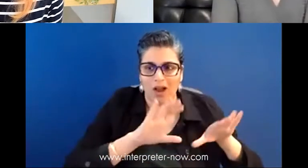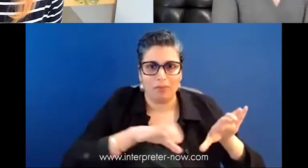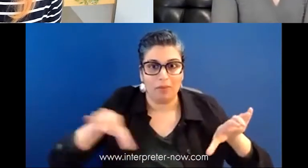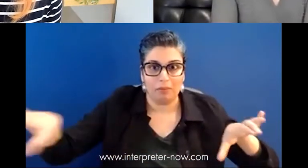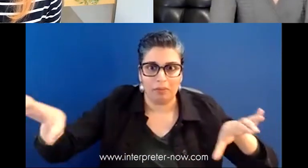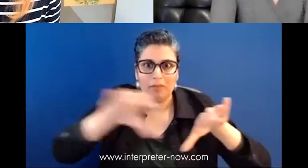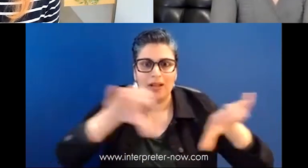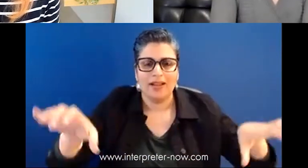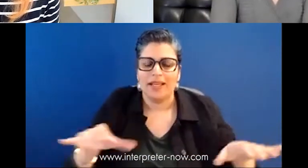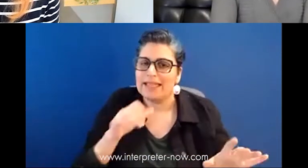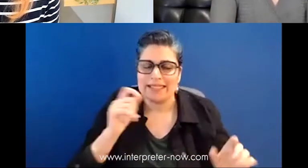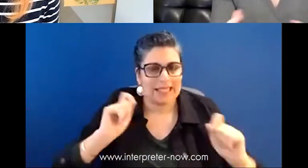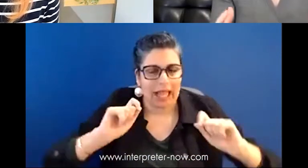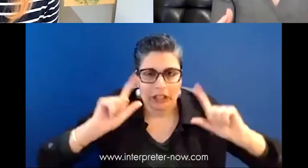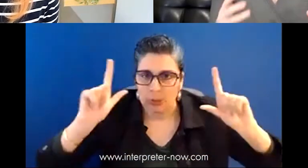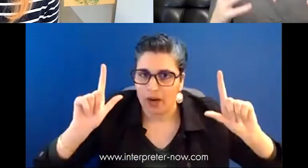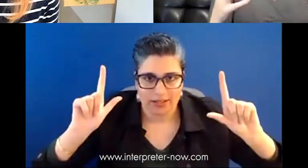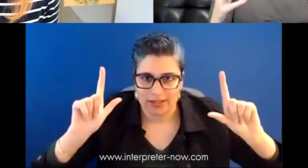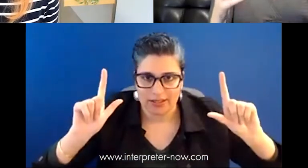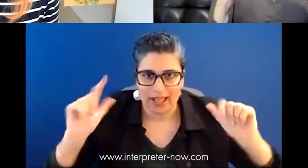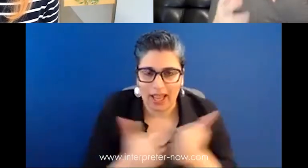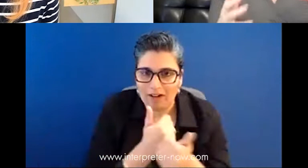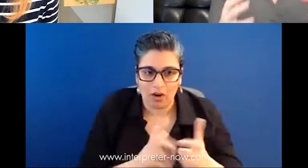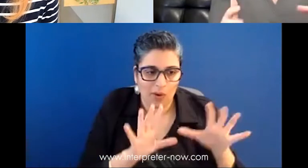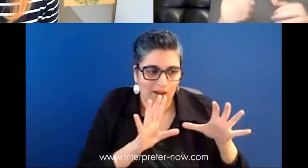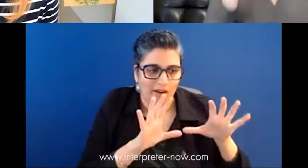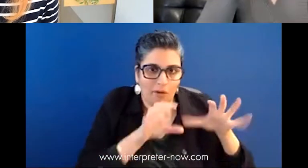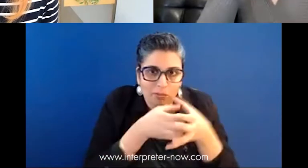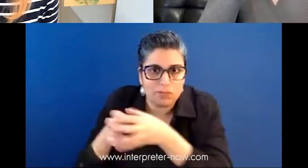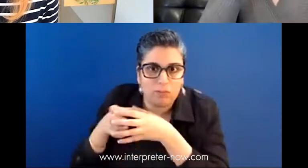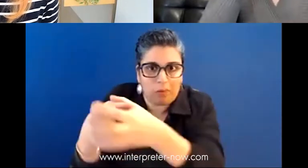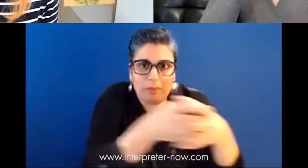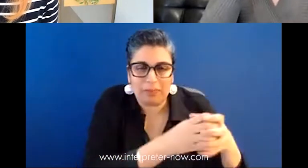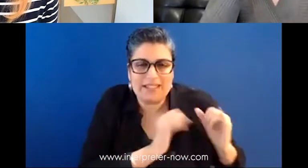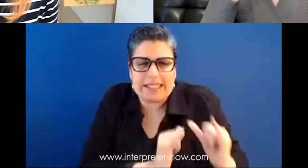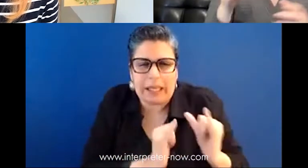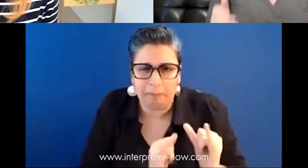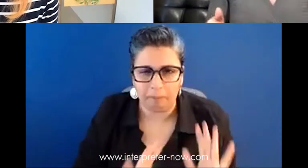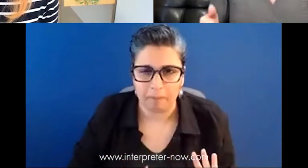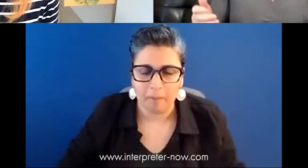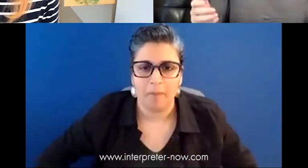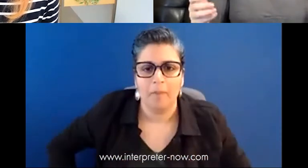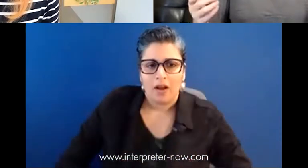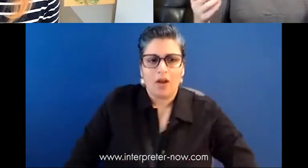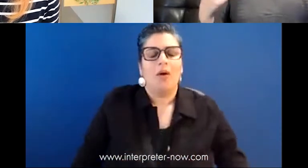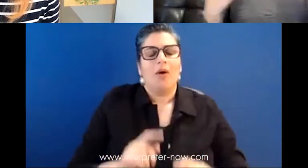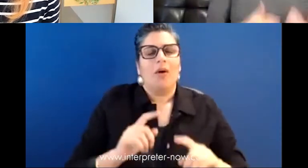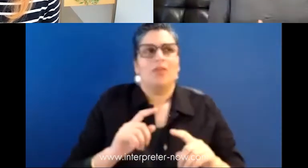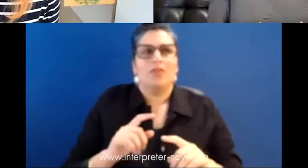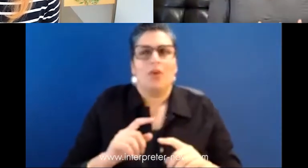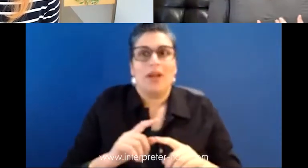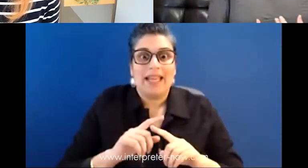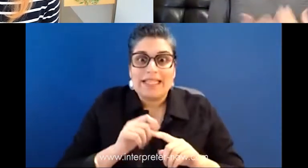a shocking observation, but I think we tell ourselves some things like, I'm